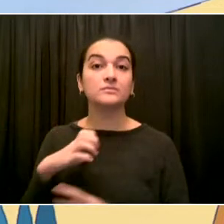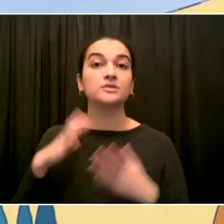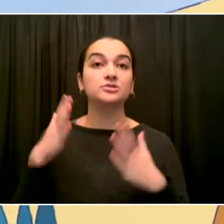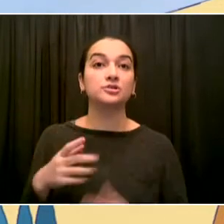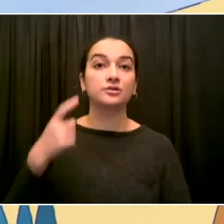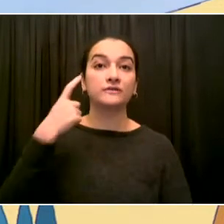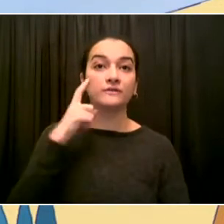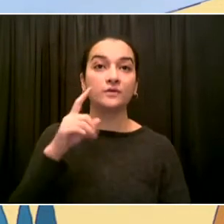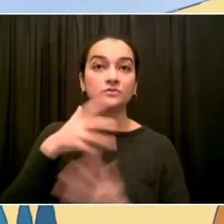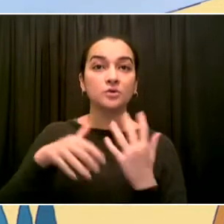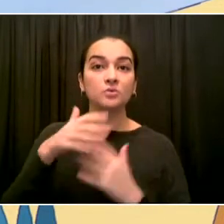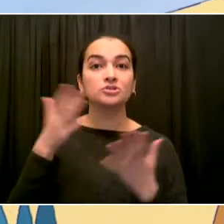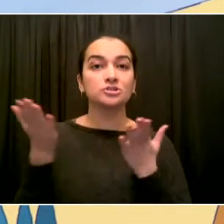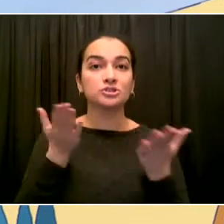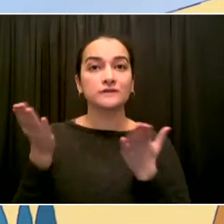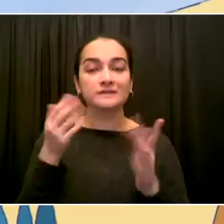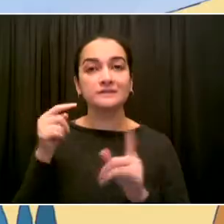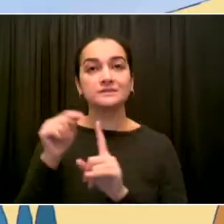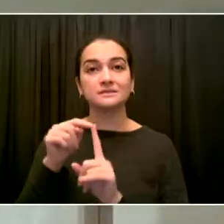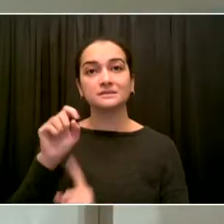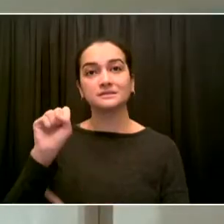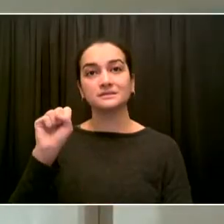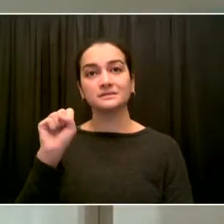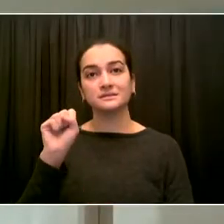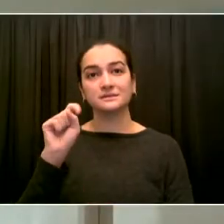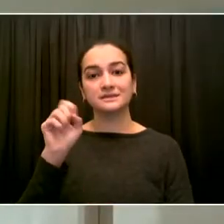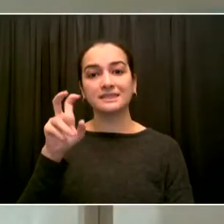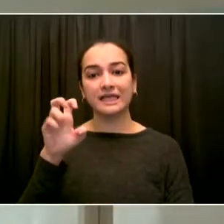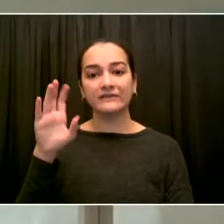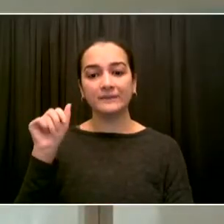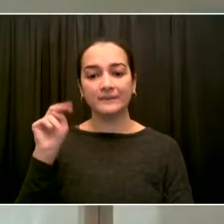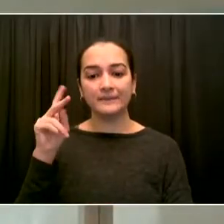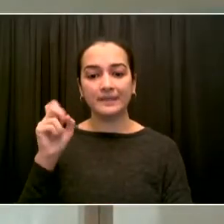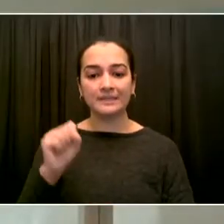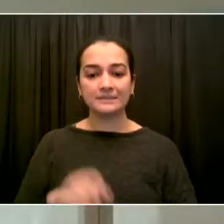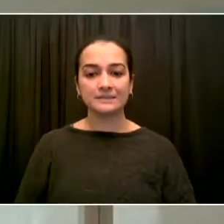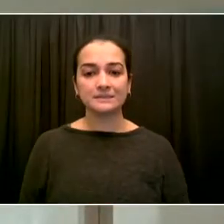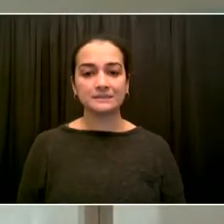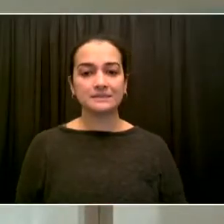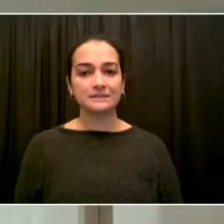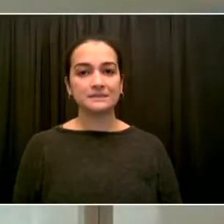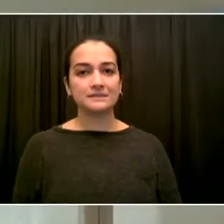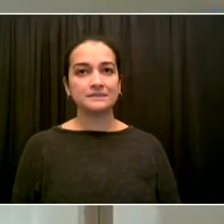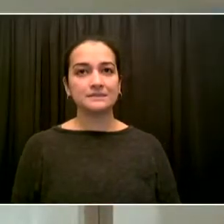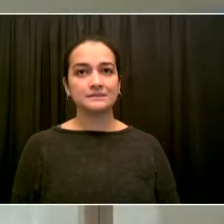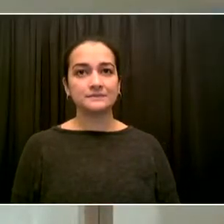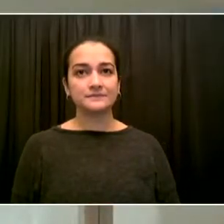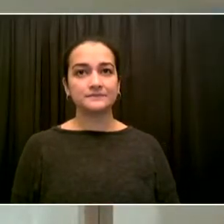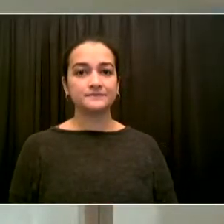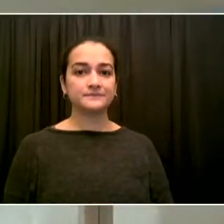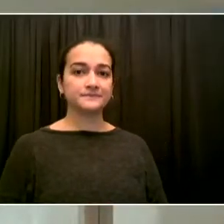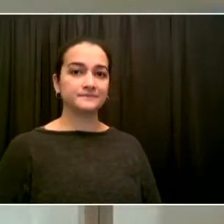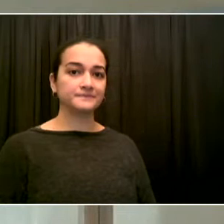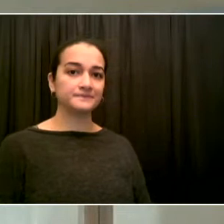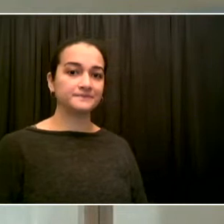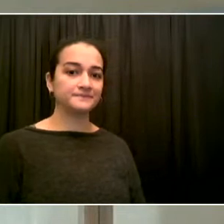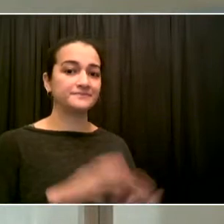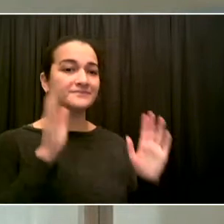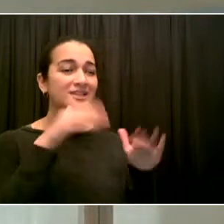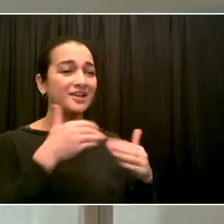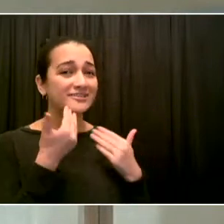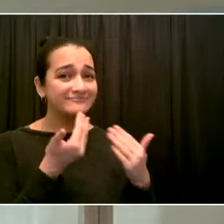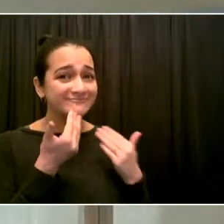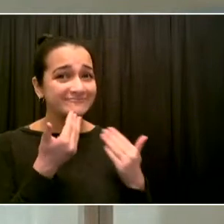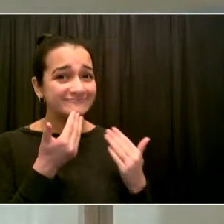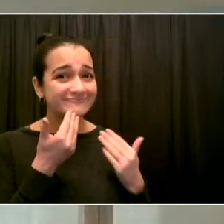Thank you very much, Mayor, for your kind words, but more importantly, thank you very much for your support for this work and this program. I can